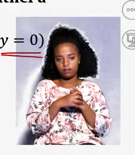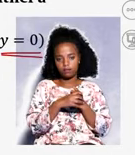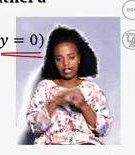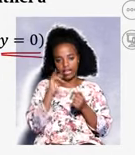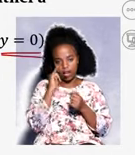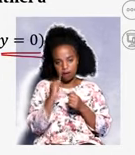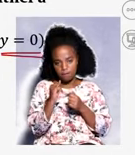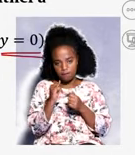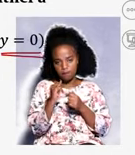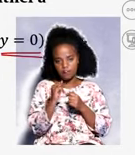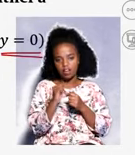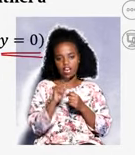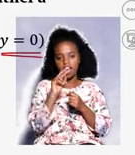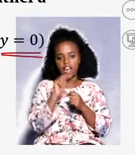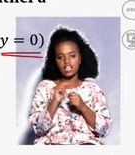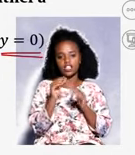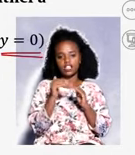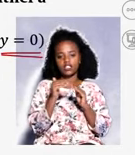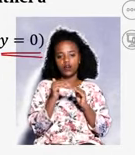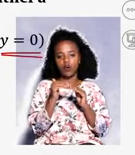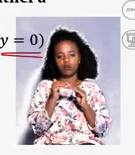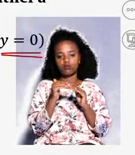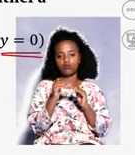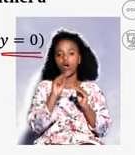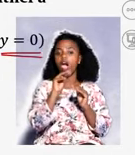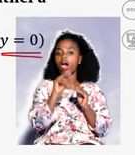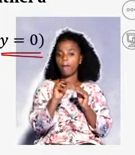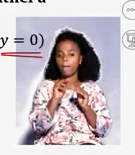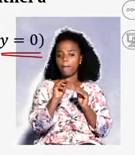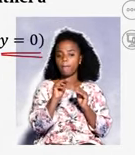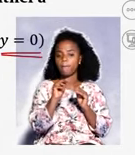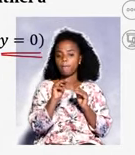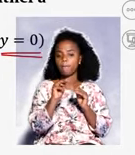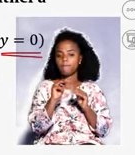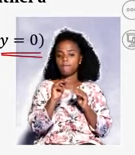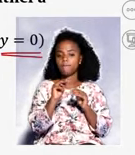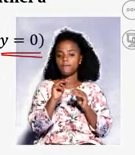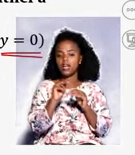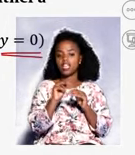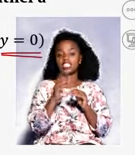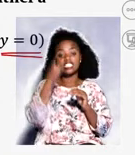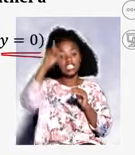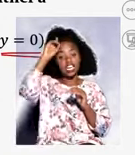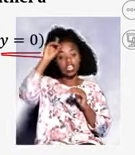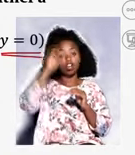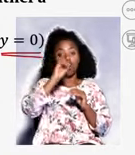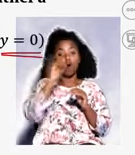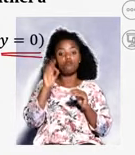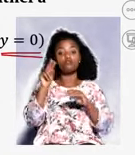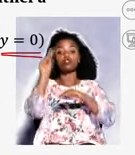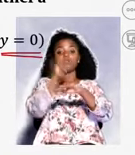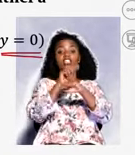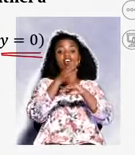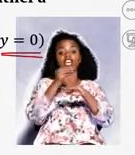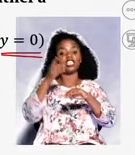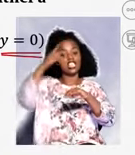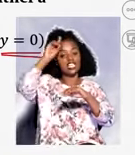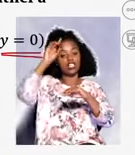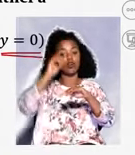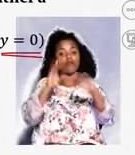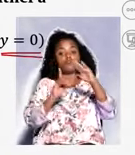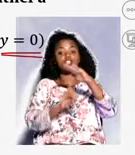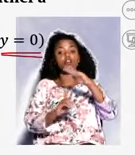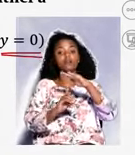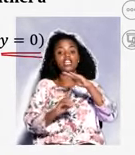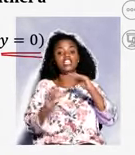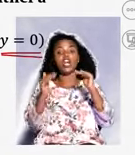If n is equal to m, if the degree of numerator and the degree of denominator are